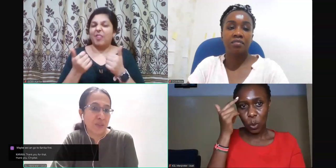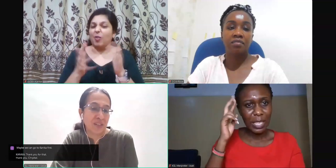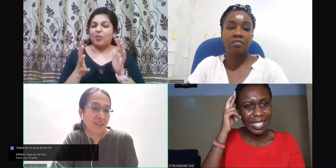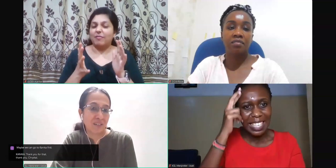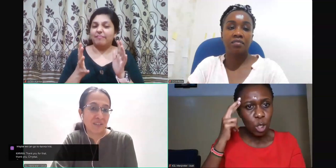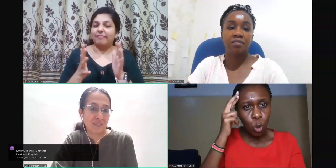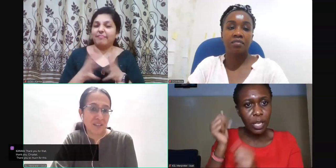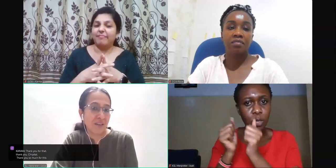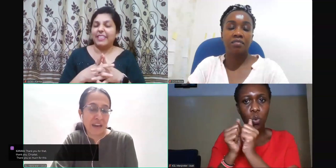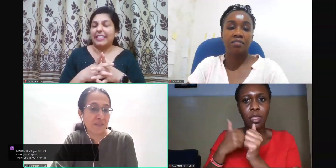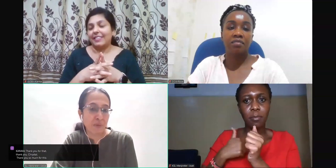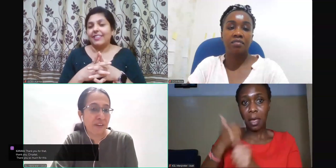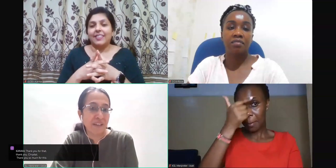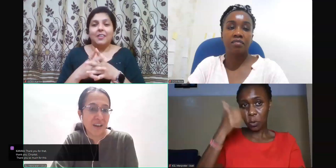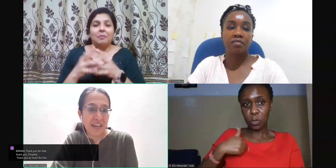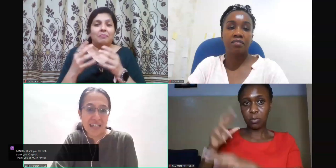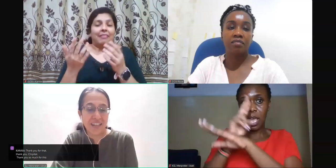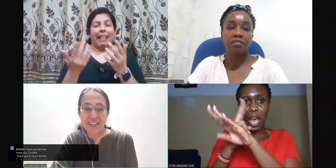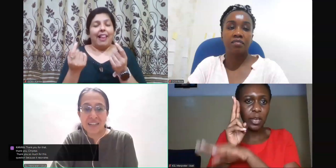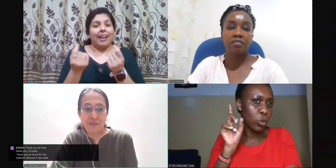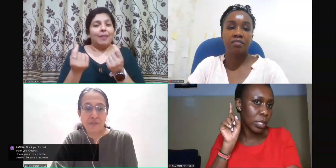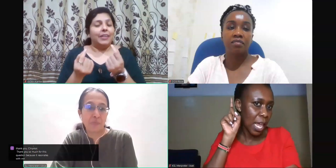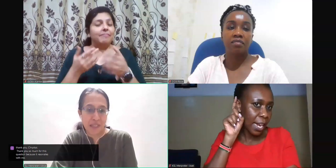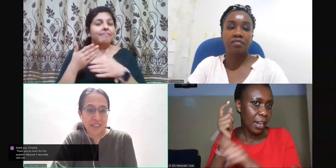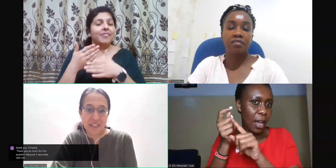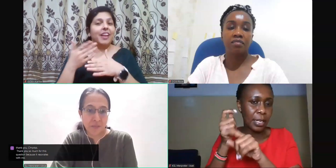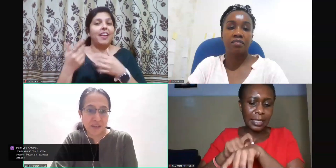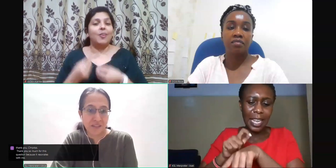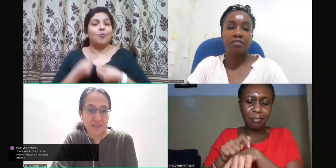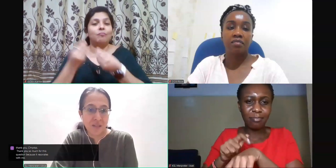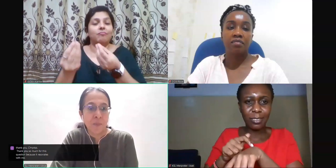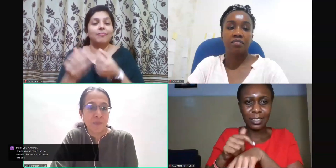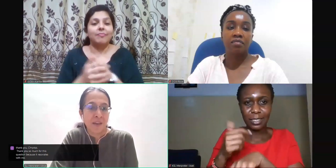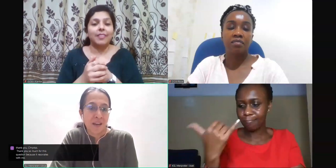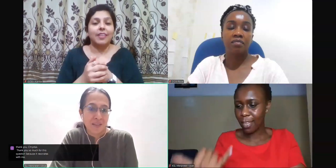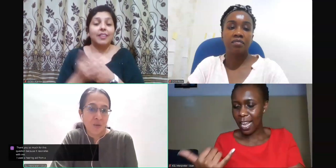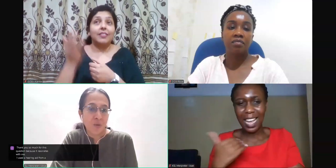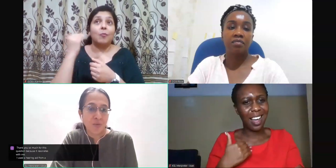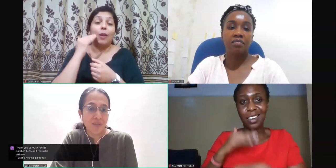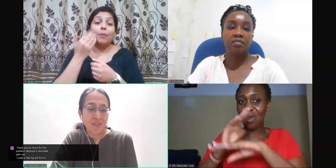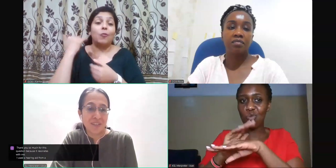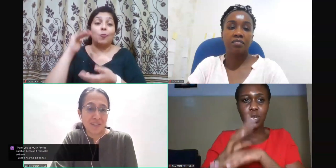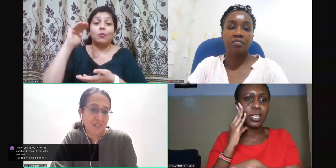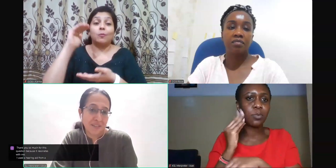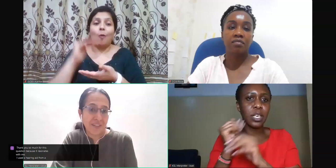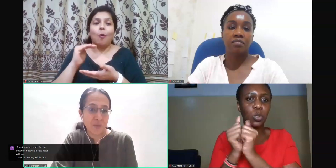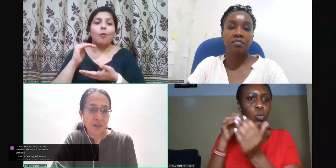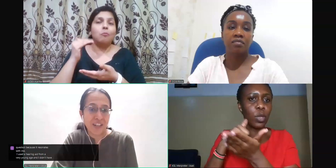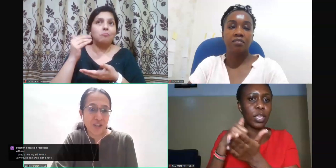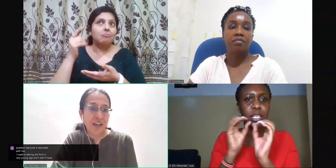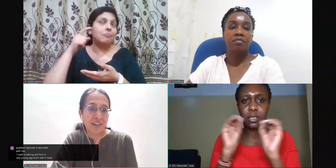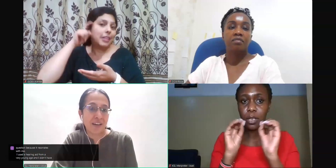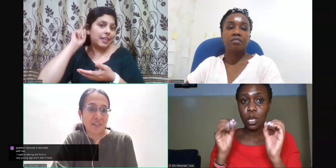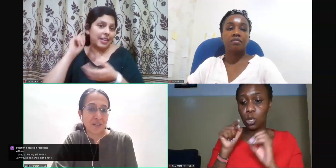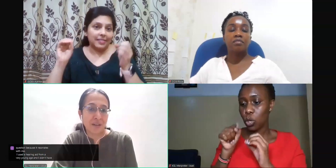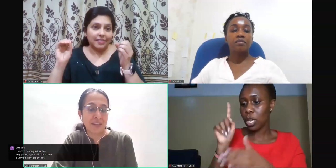I used a hearing aid from a very young age, and I didn't have a very pleasant experience. So here is what